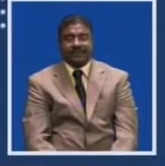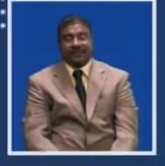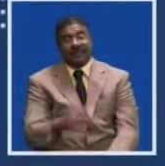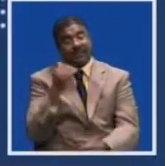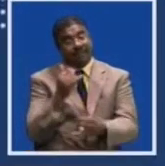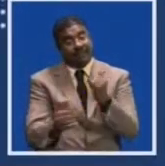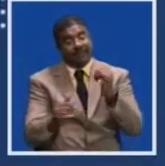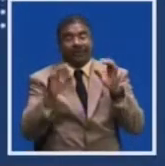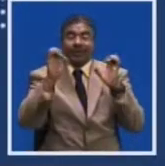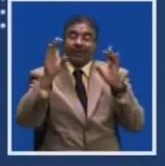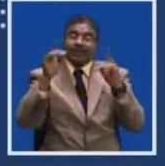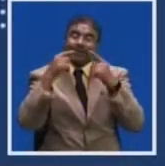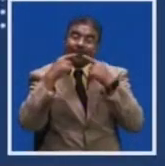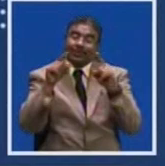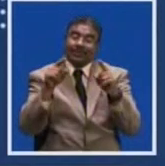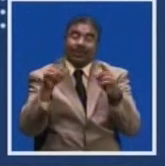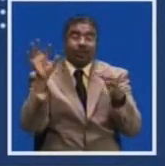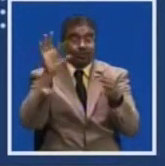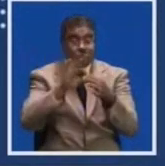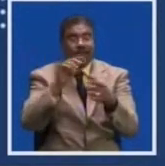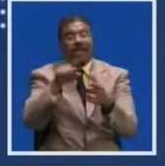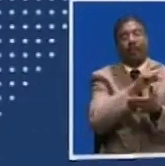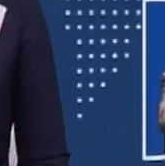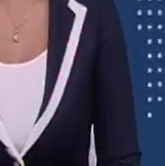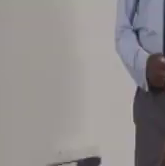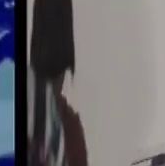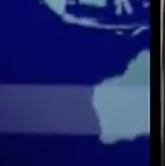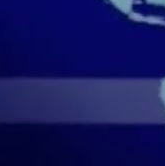That's it. That's our education news for tonight. Join us next week for more.